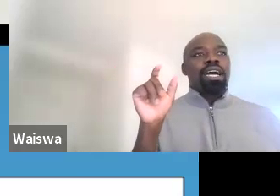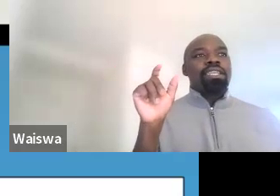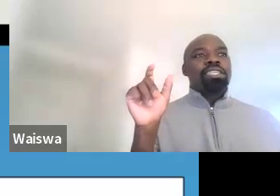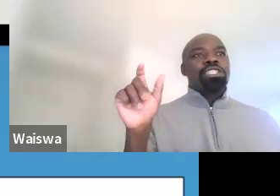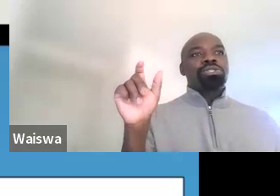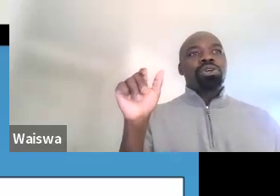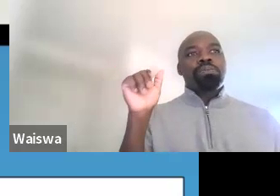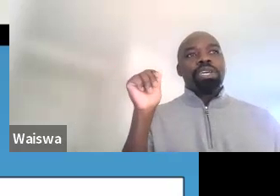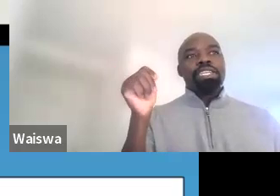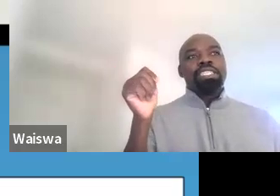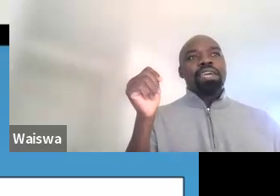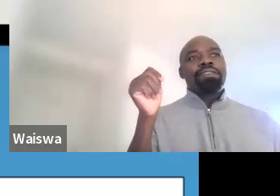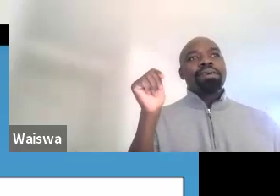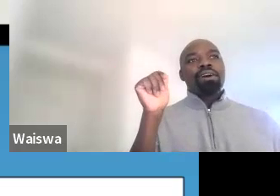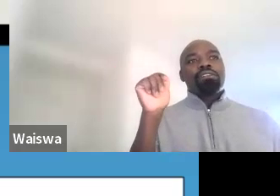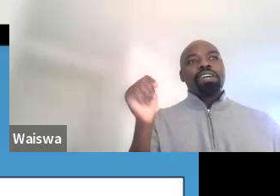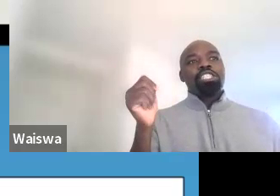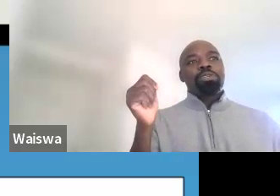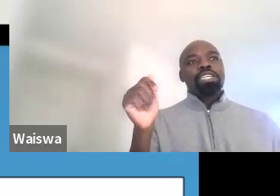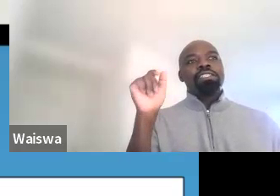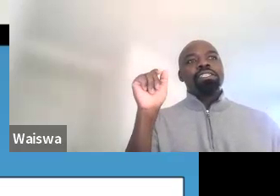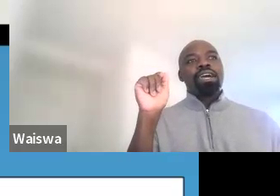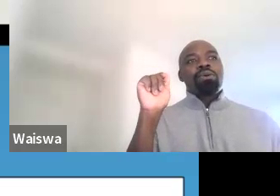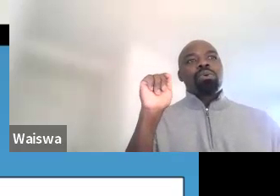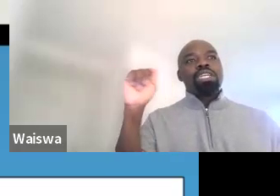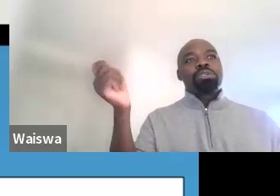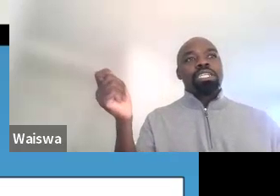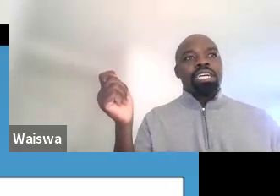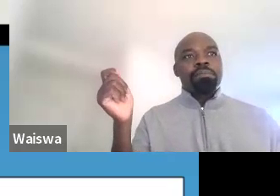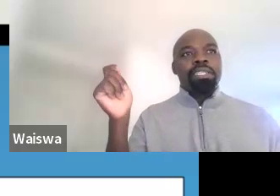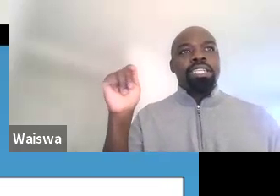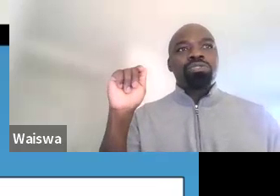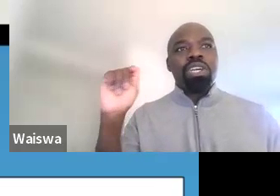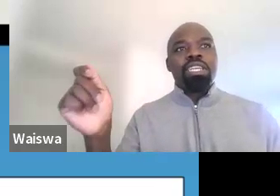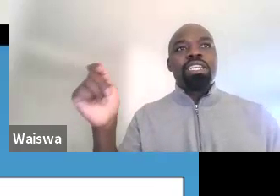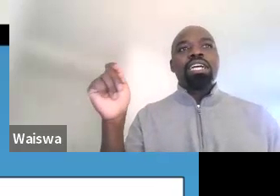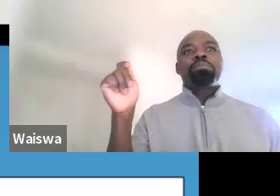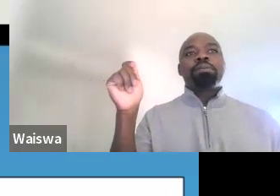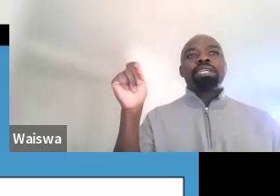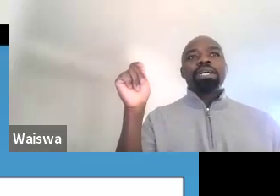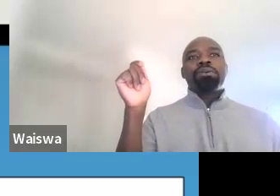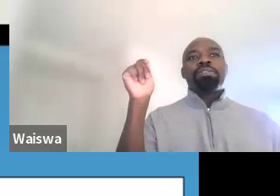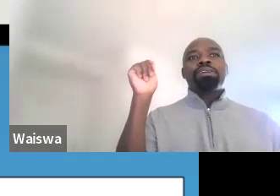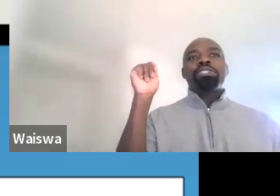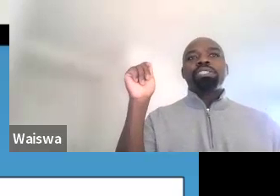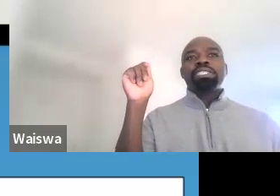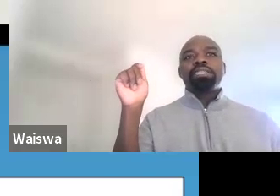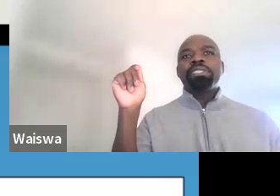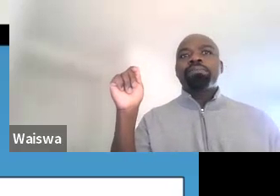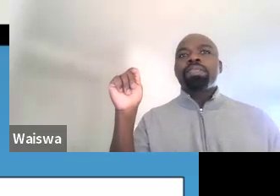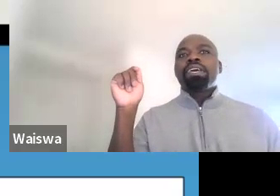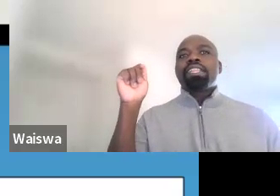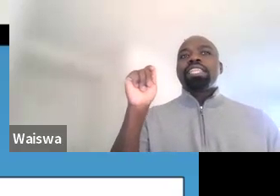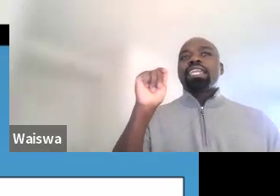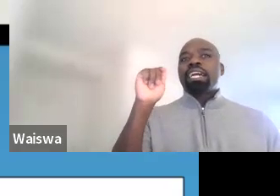this issue. So in this case, on financial protection, we want them to establish and strengthen national public health insurance